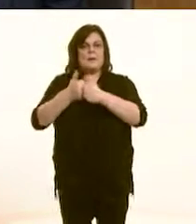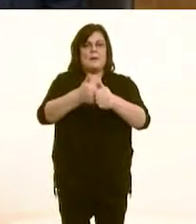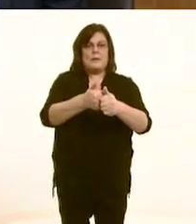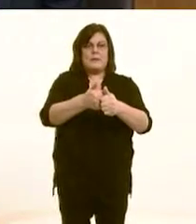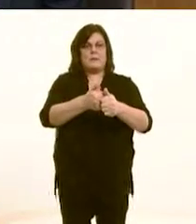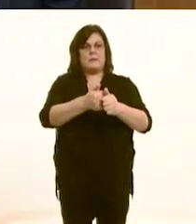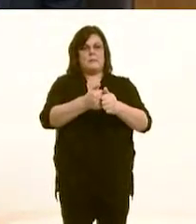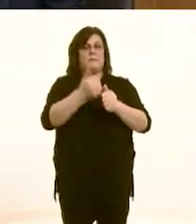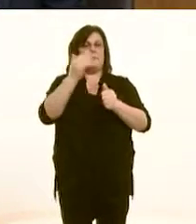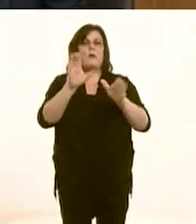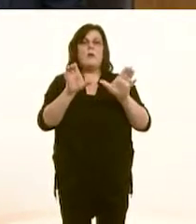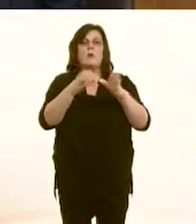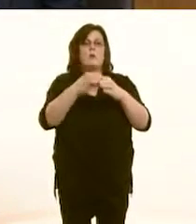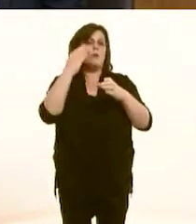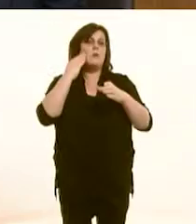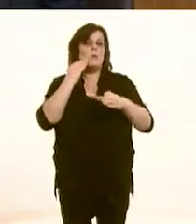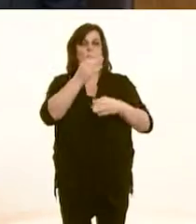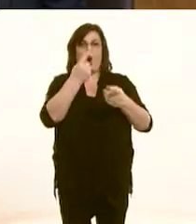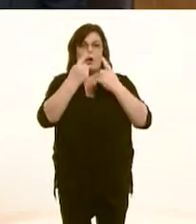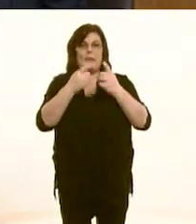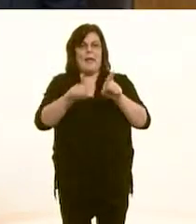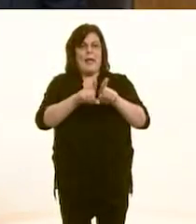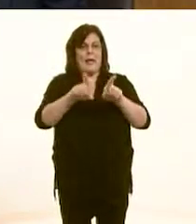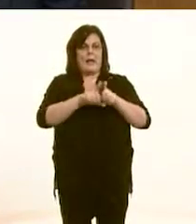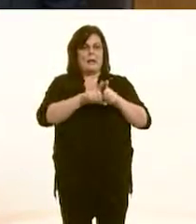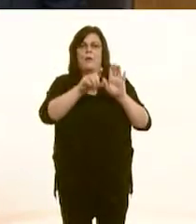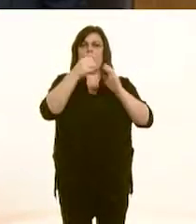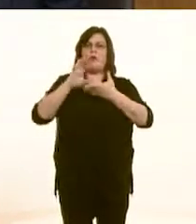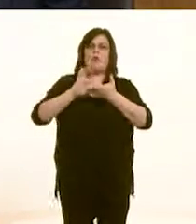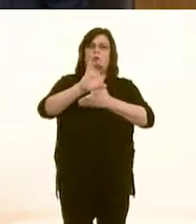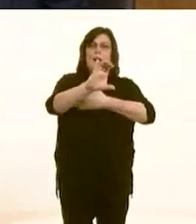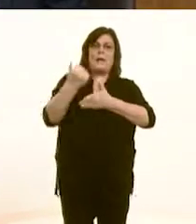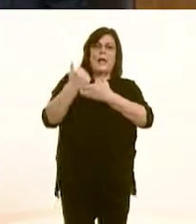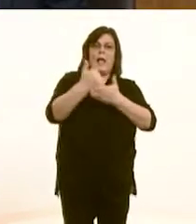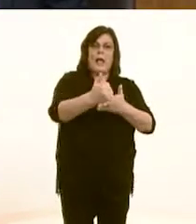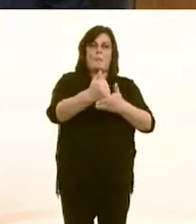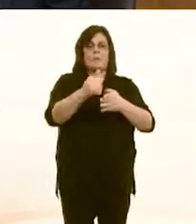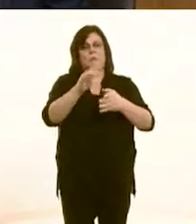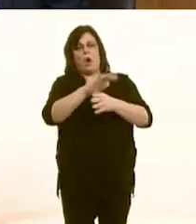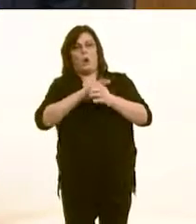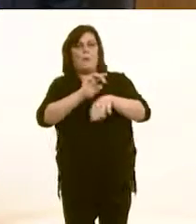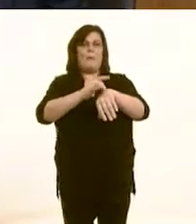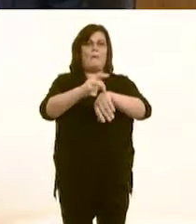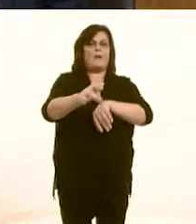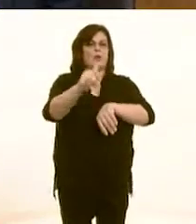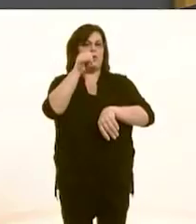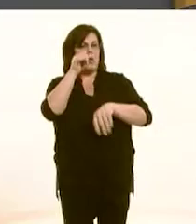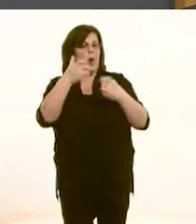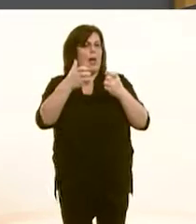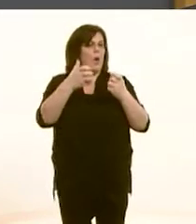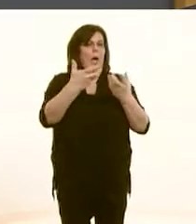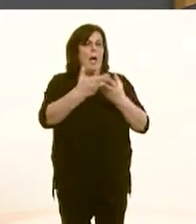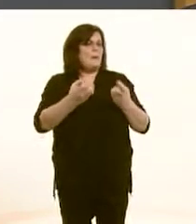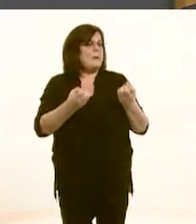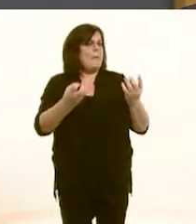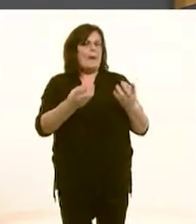ethnic learners. And the Education Improvement Grant allows practitioners at a local level to decide best where and how to target funding to support those